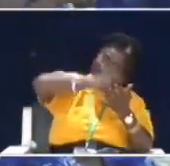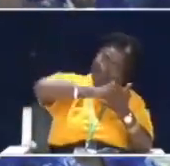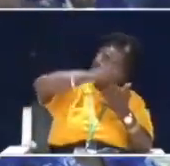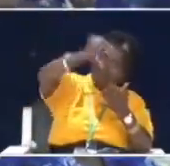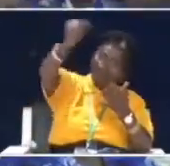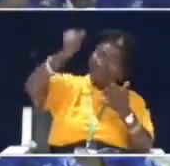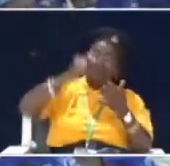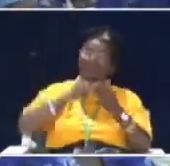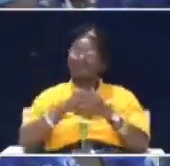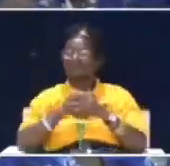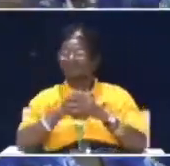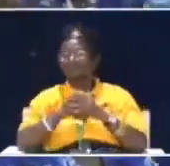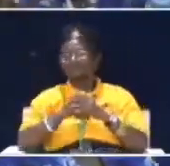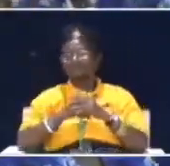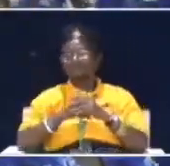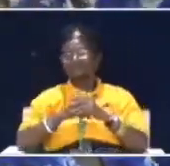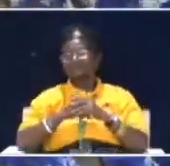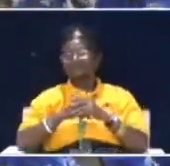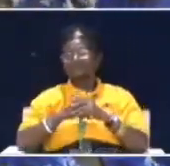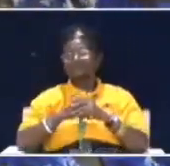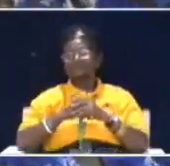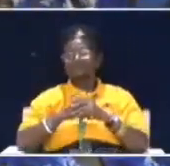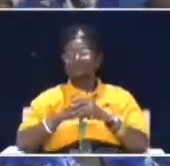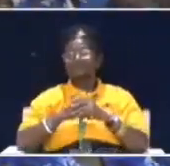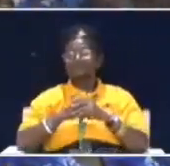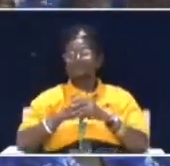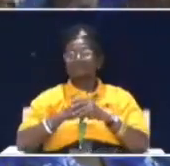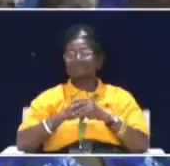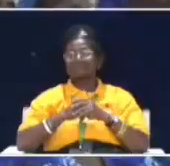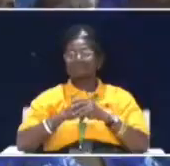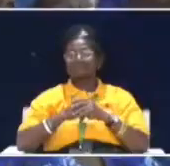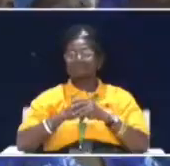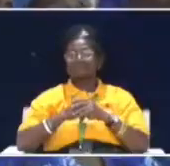Iduro e o ti dope nisisin yi.